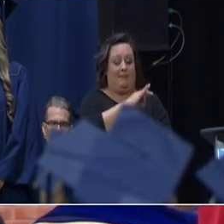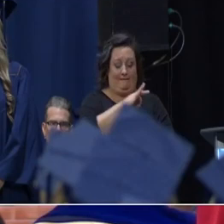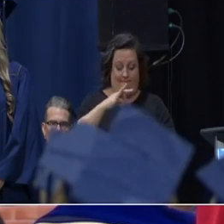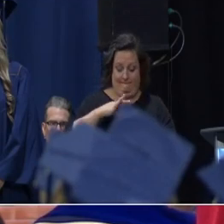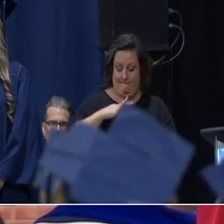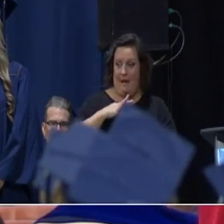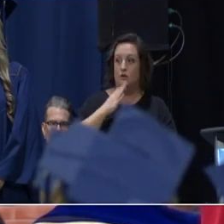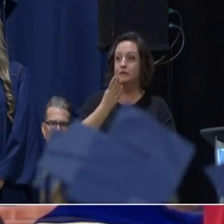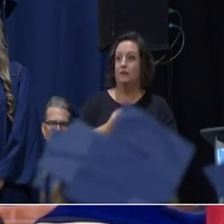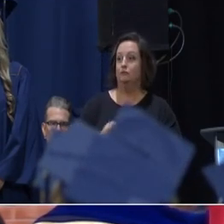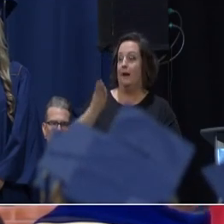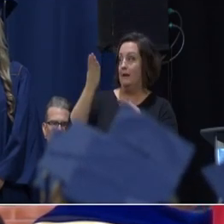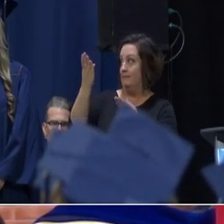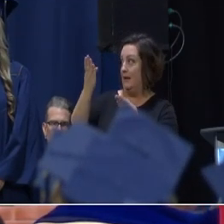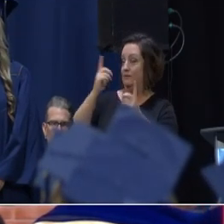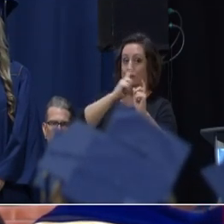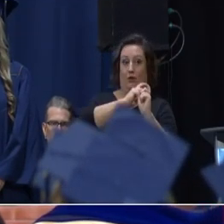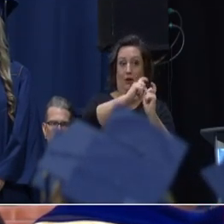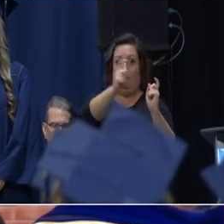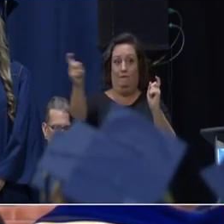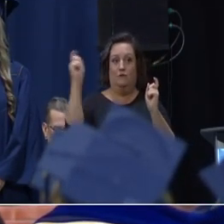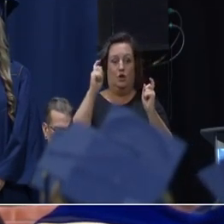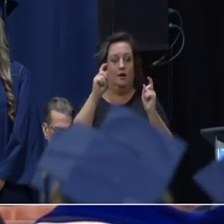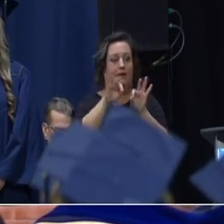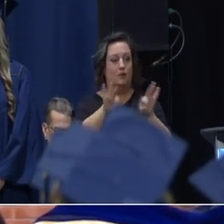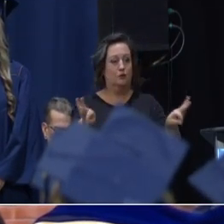the conferring of these degrees.